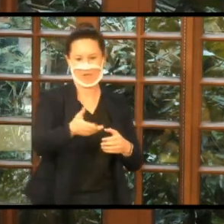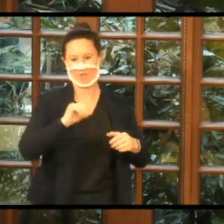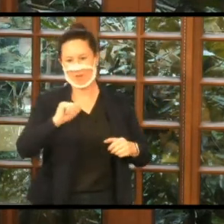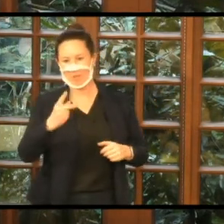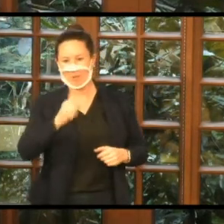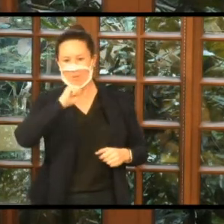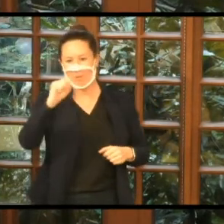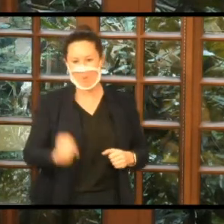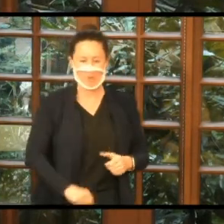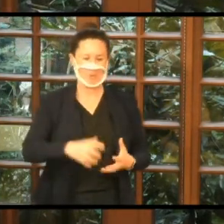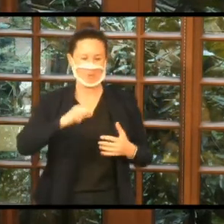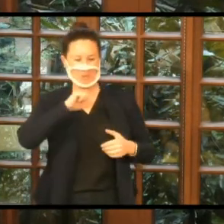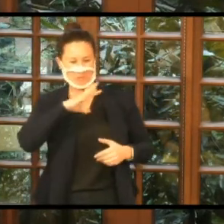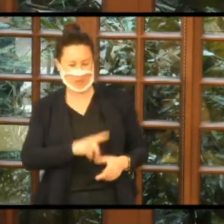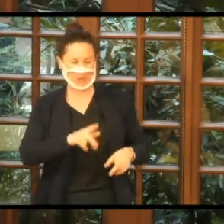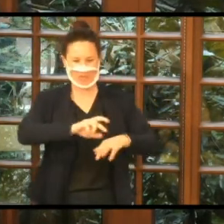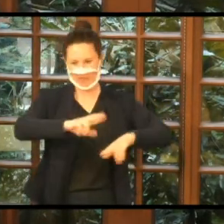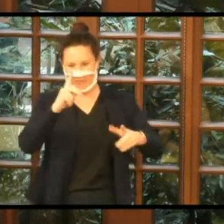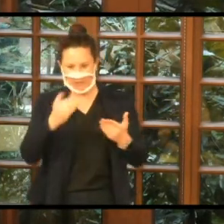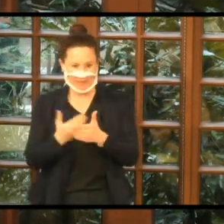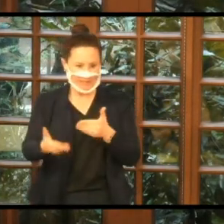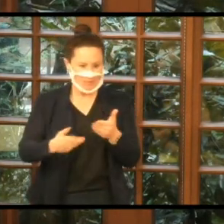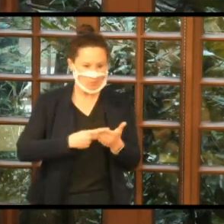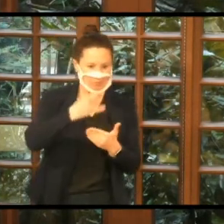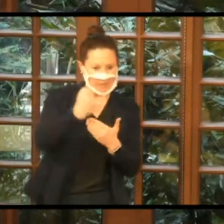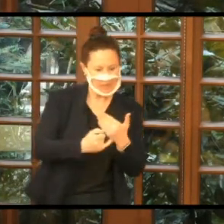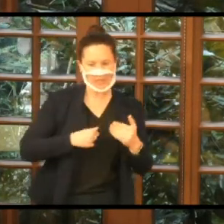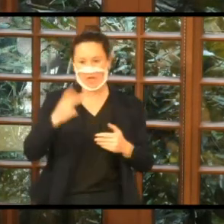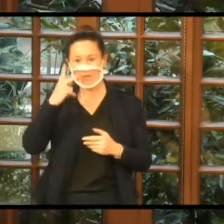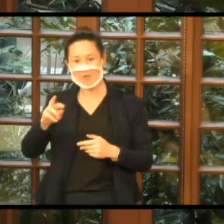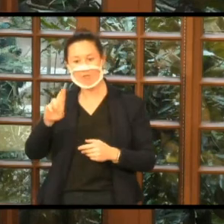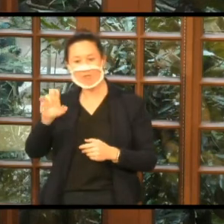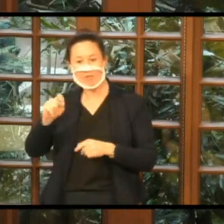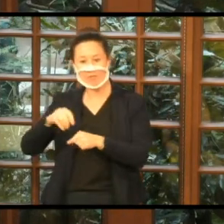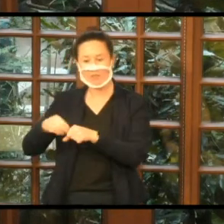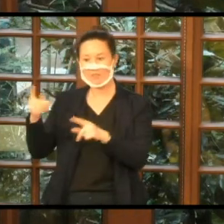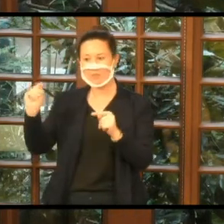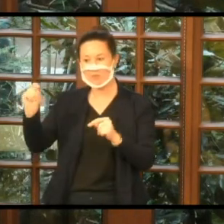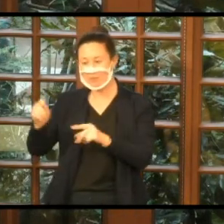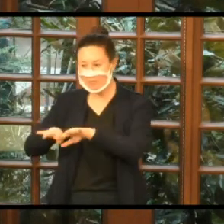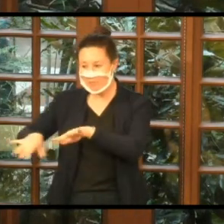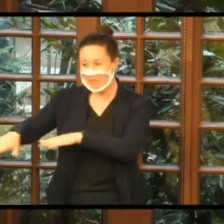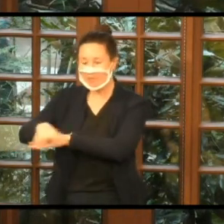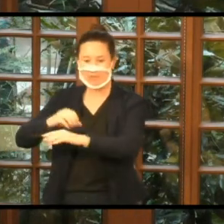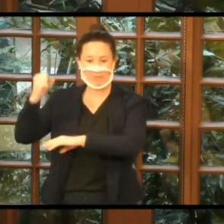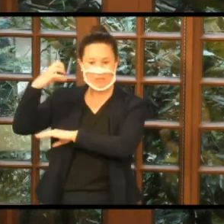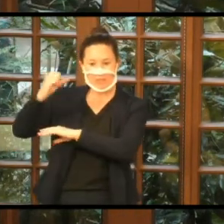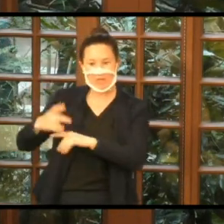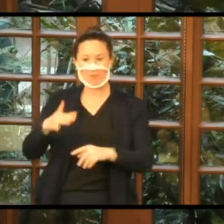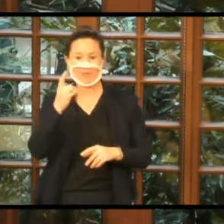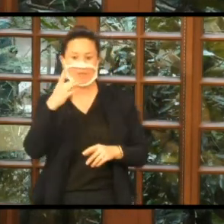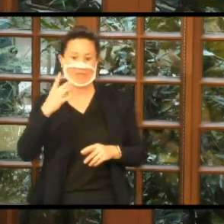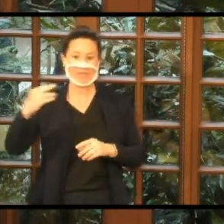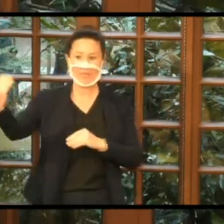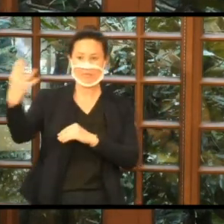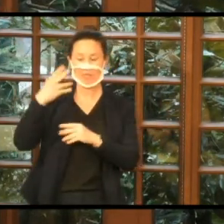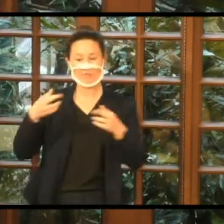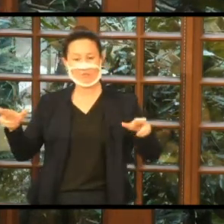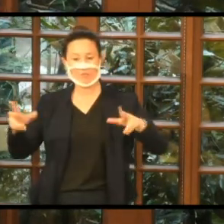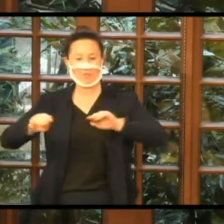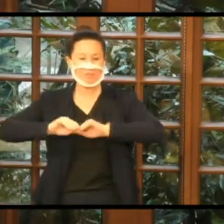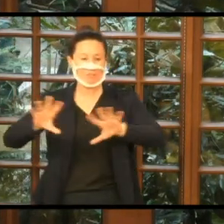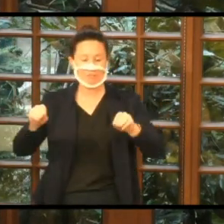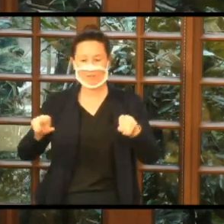and energized by his next big project. I saw the scab of rust on the shower floor, the yellow light of the refrigerator suffused throughout the whole